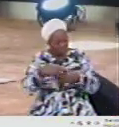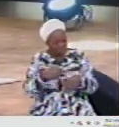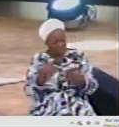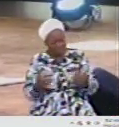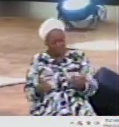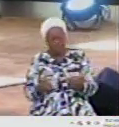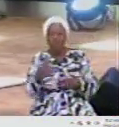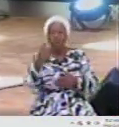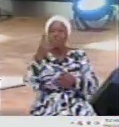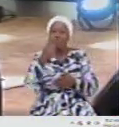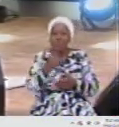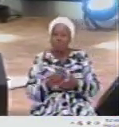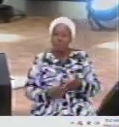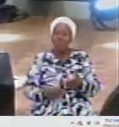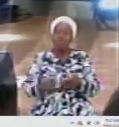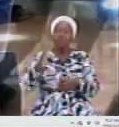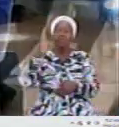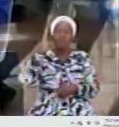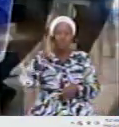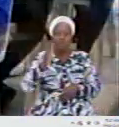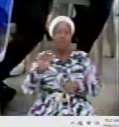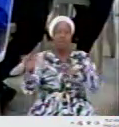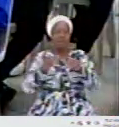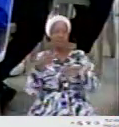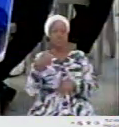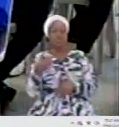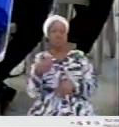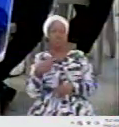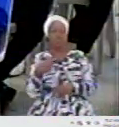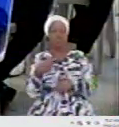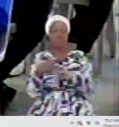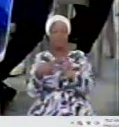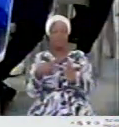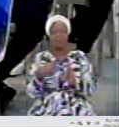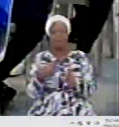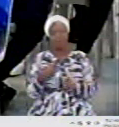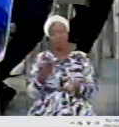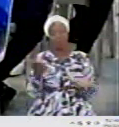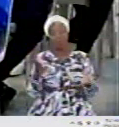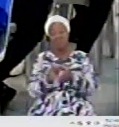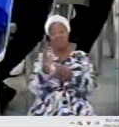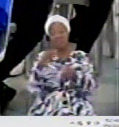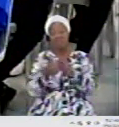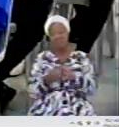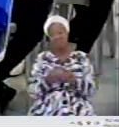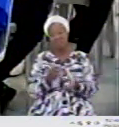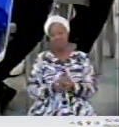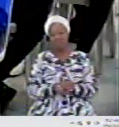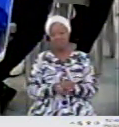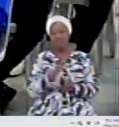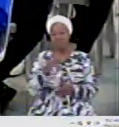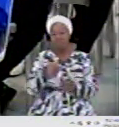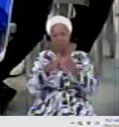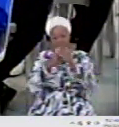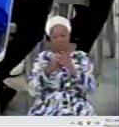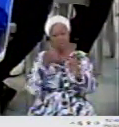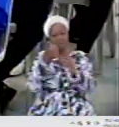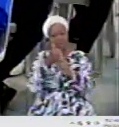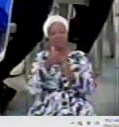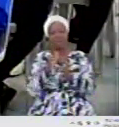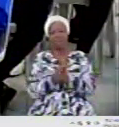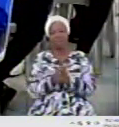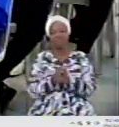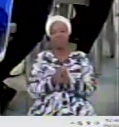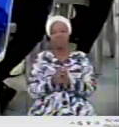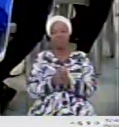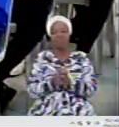what will people say? There you are, you're worshiping self. You want